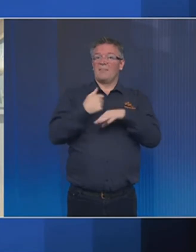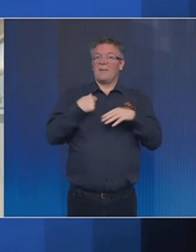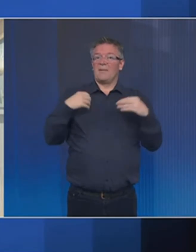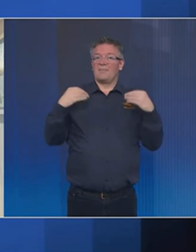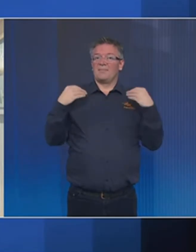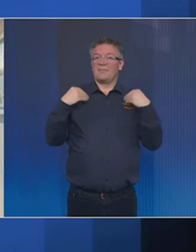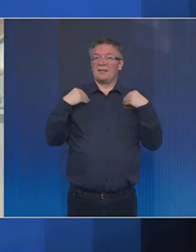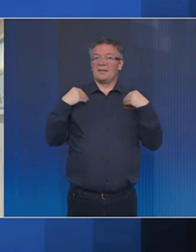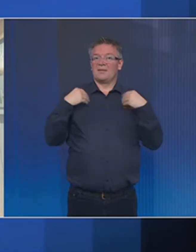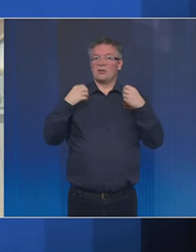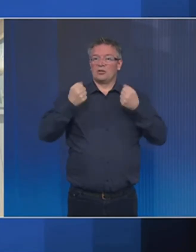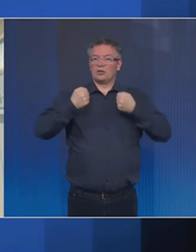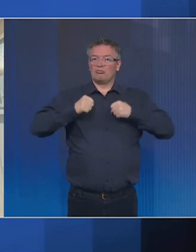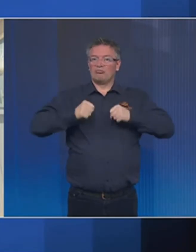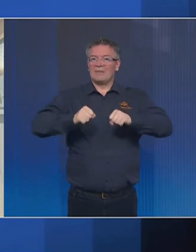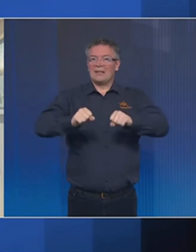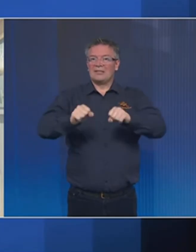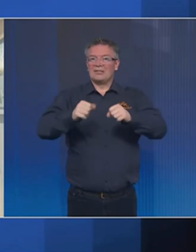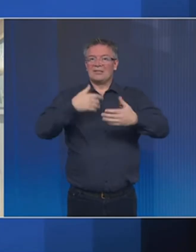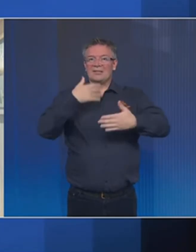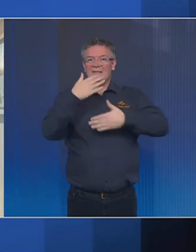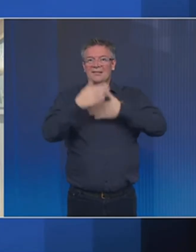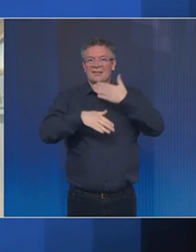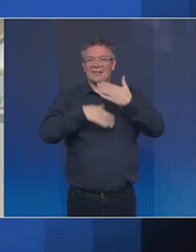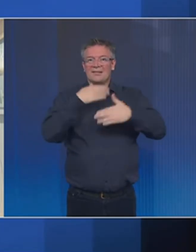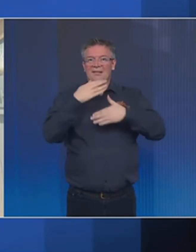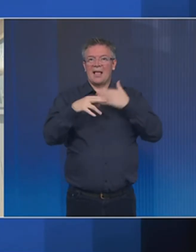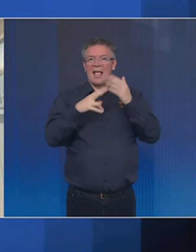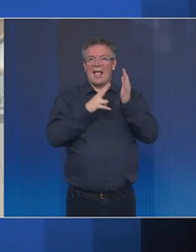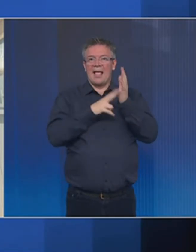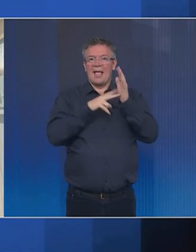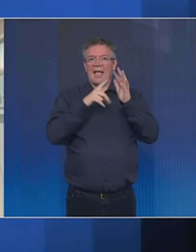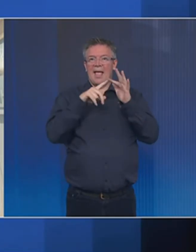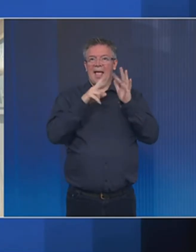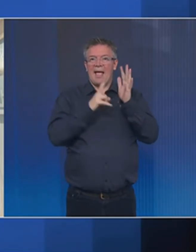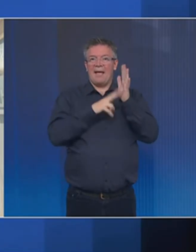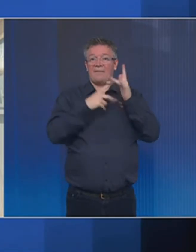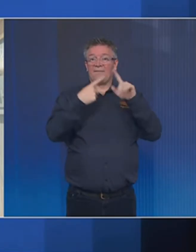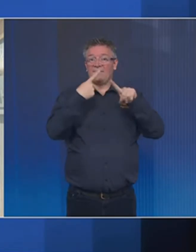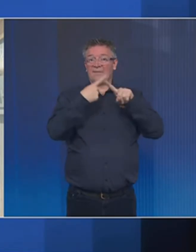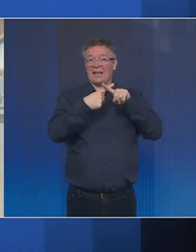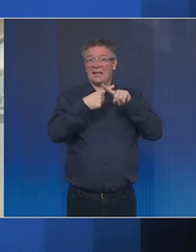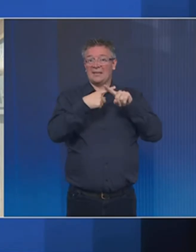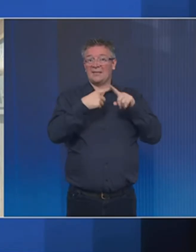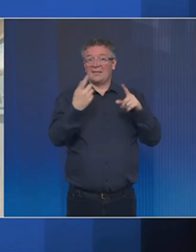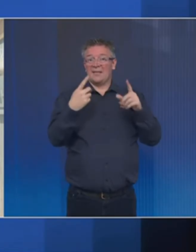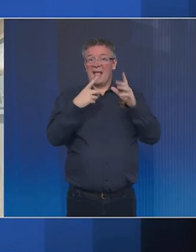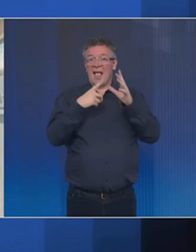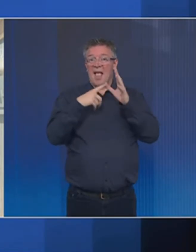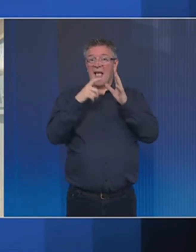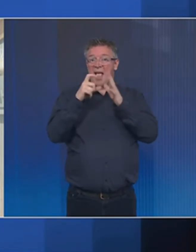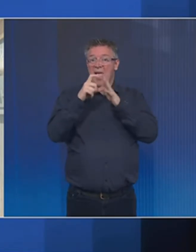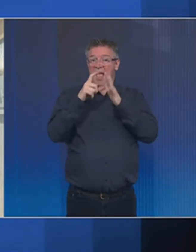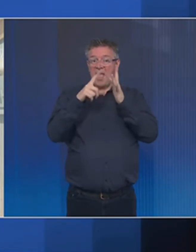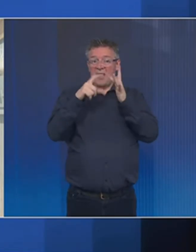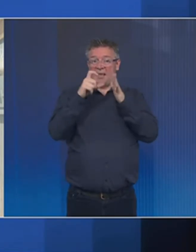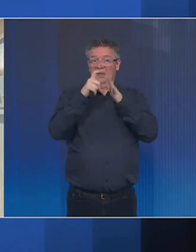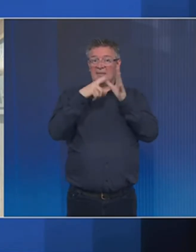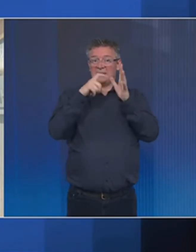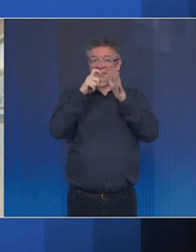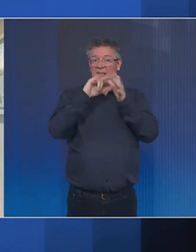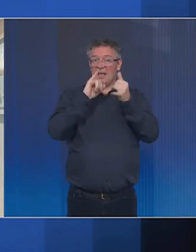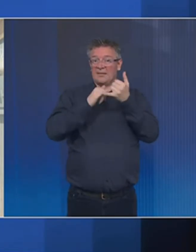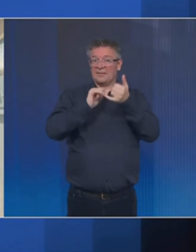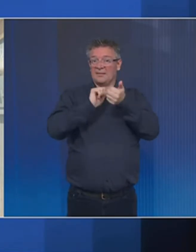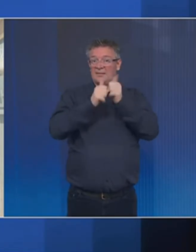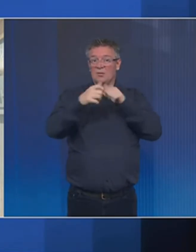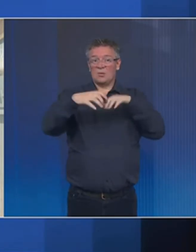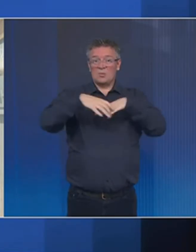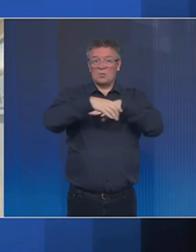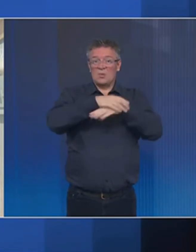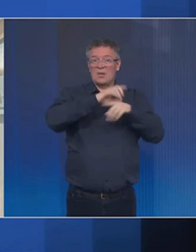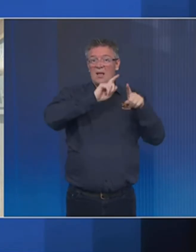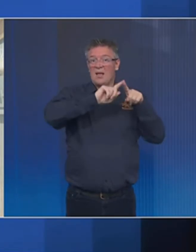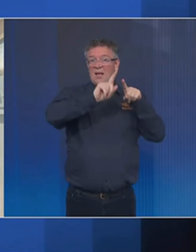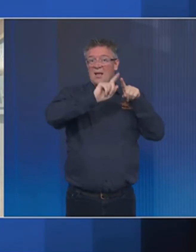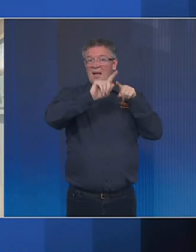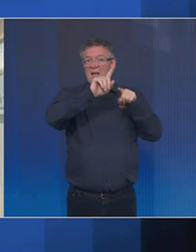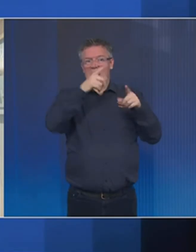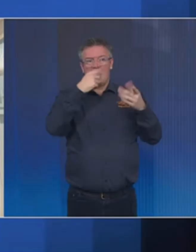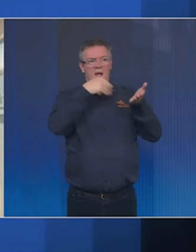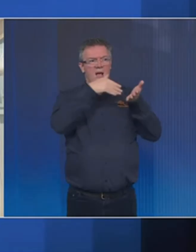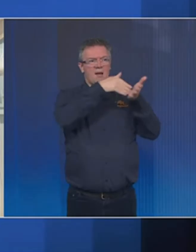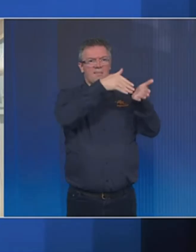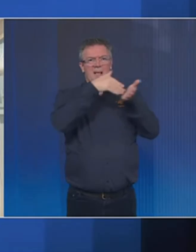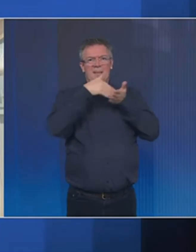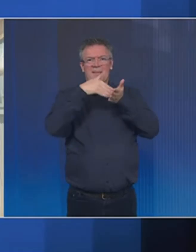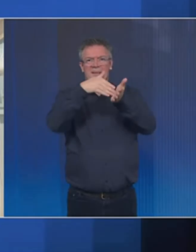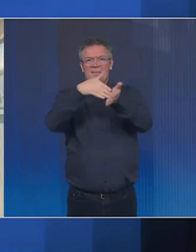Adidas, Gildan, helping them build out their platform and strategy for product design. And by the time I was 19, I became